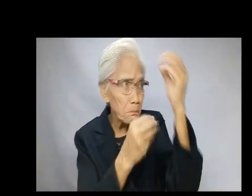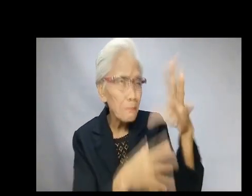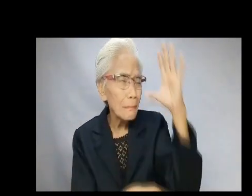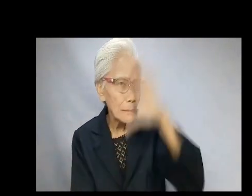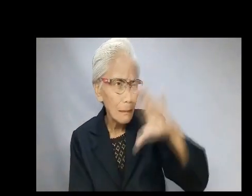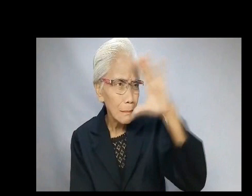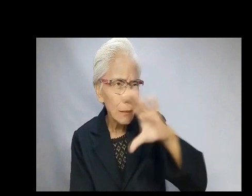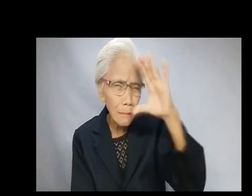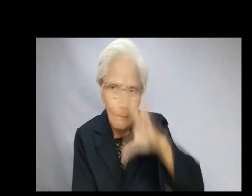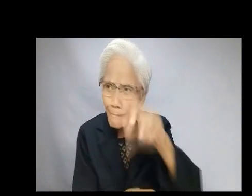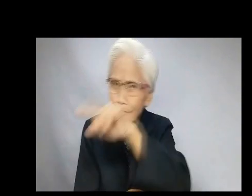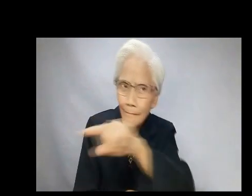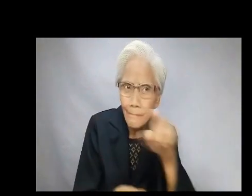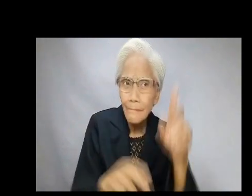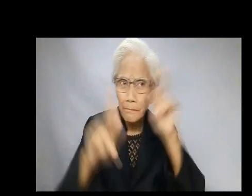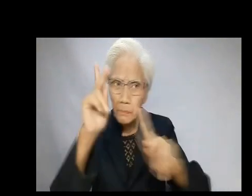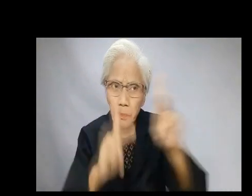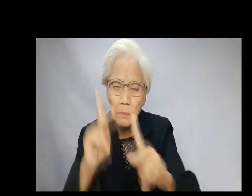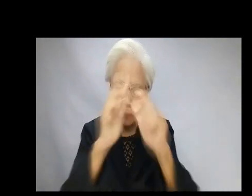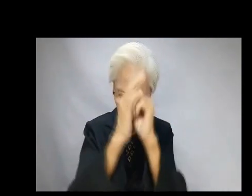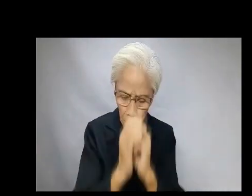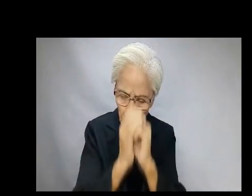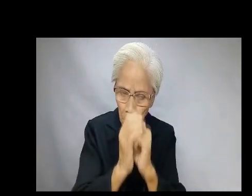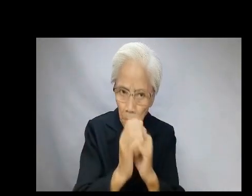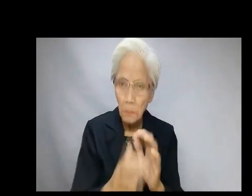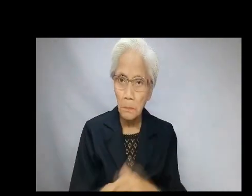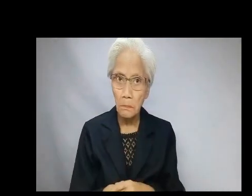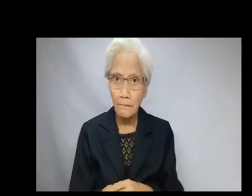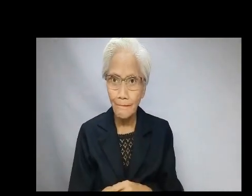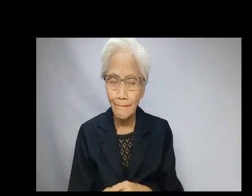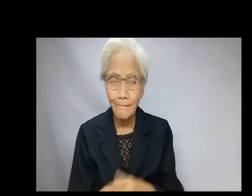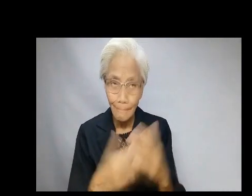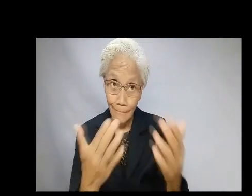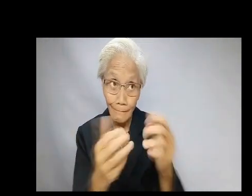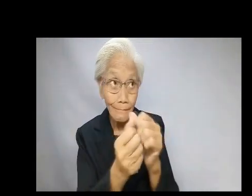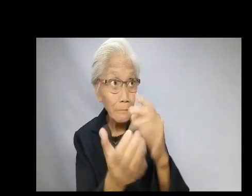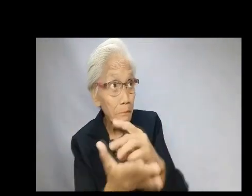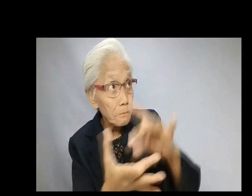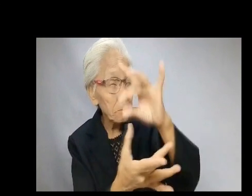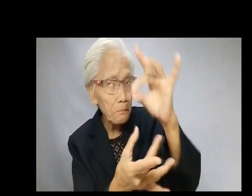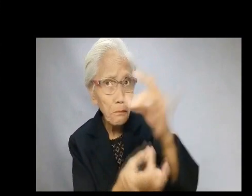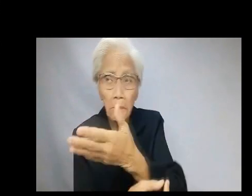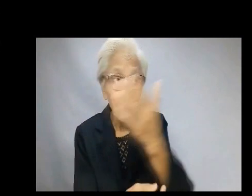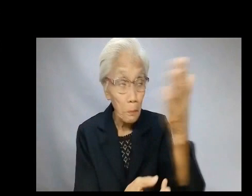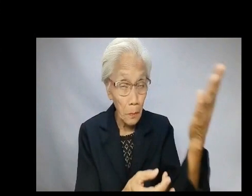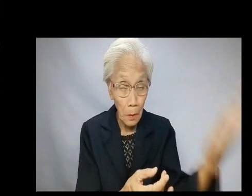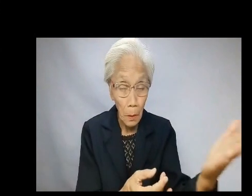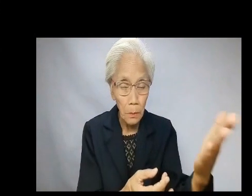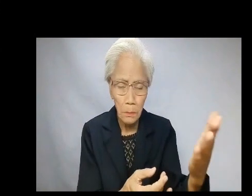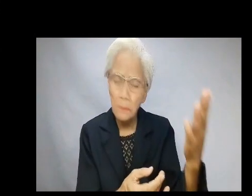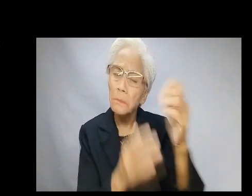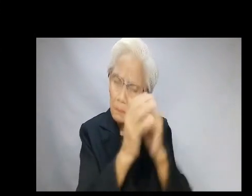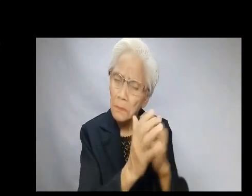seeks such people to worship him. God is spirit, and those who worship him must